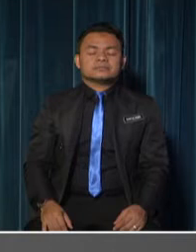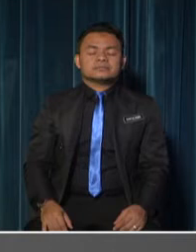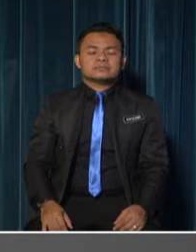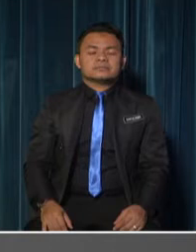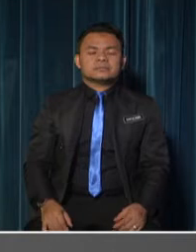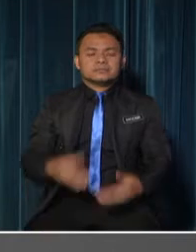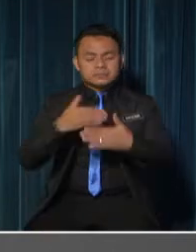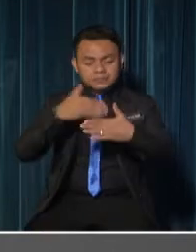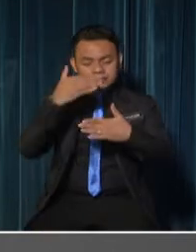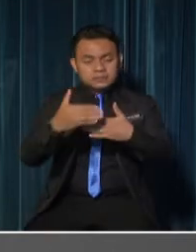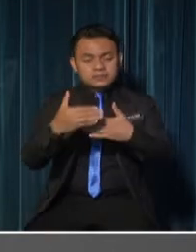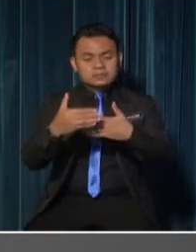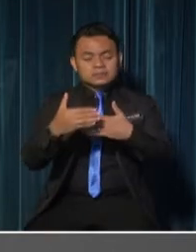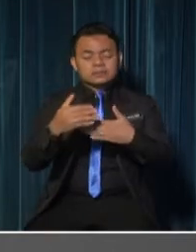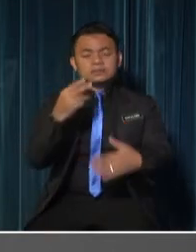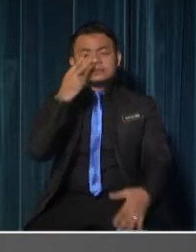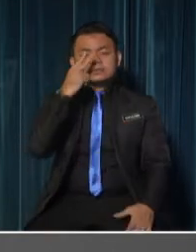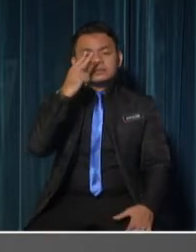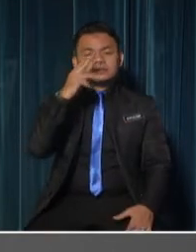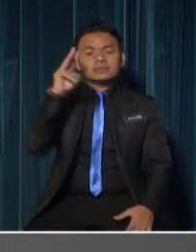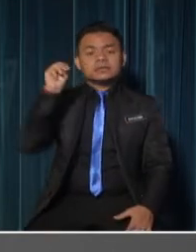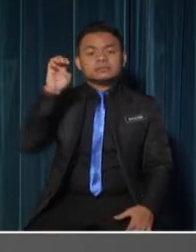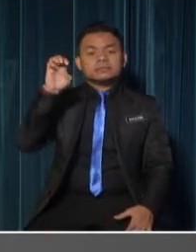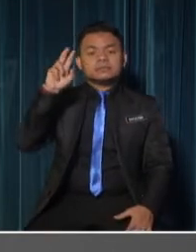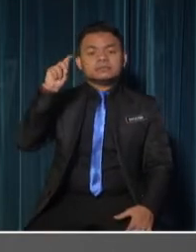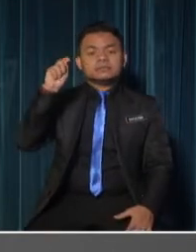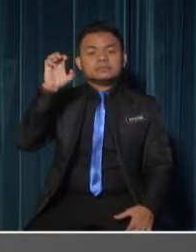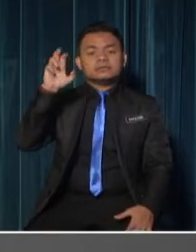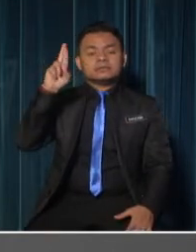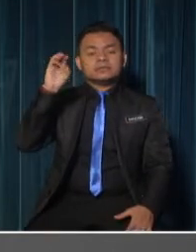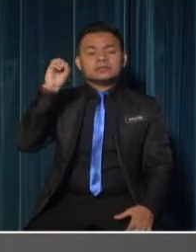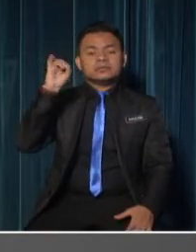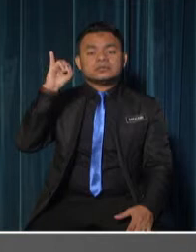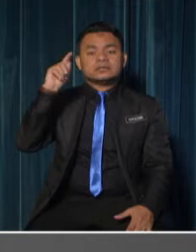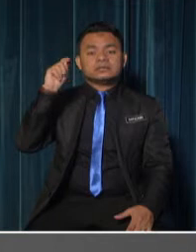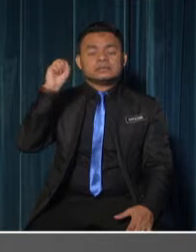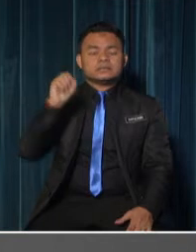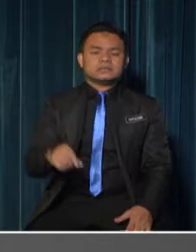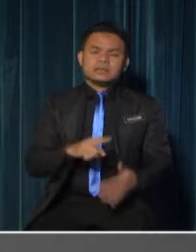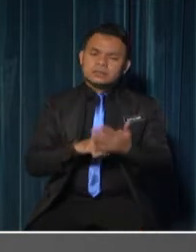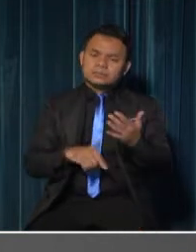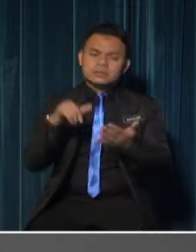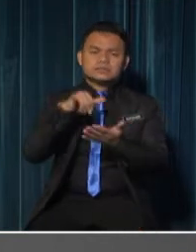Next, look at meteoroids. What are meteoroids?